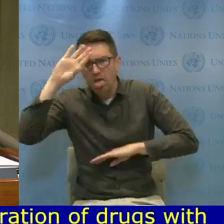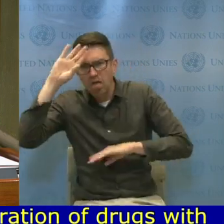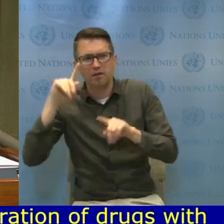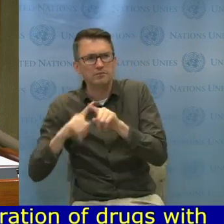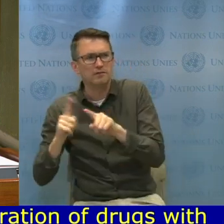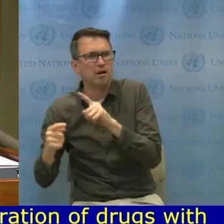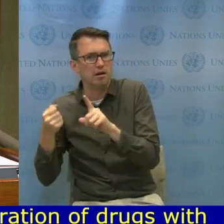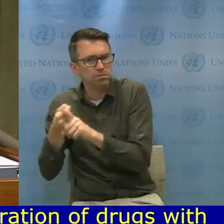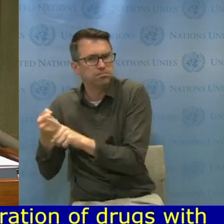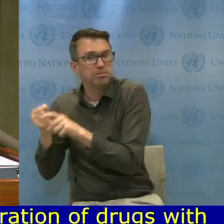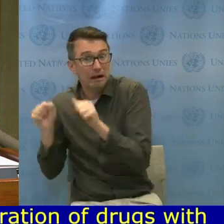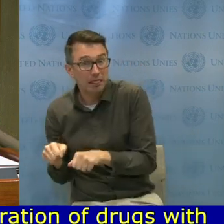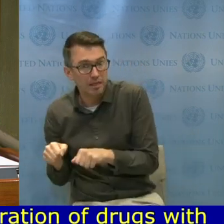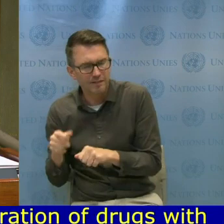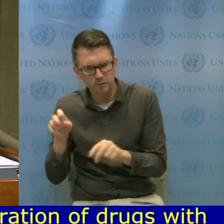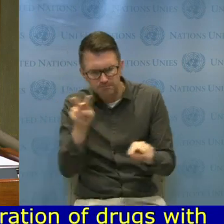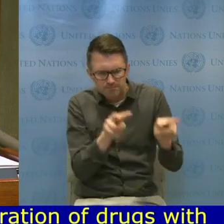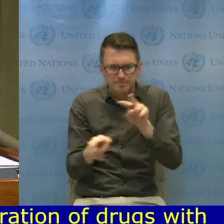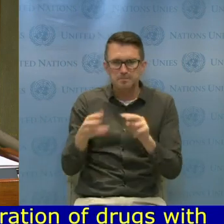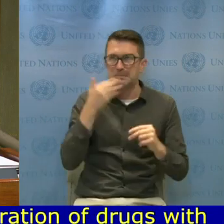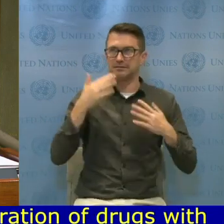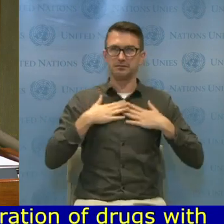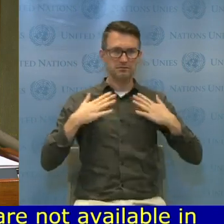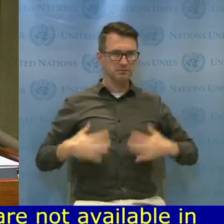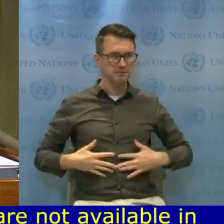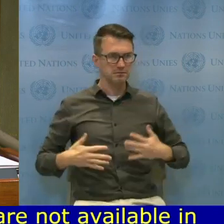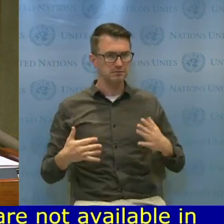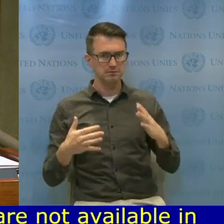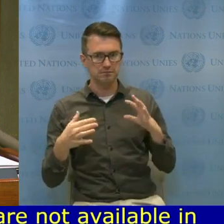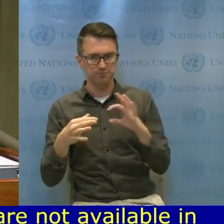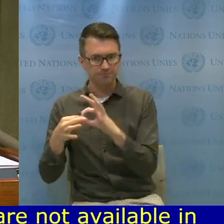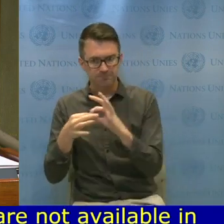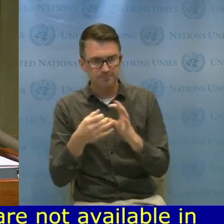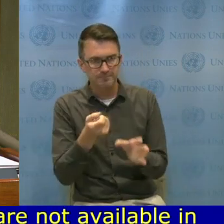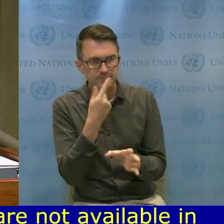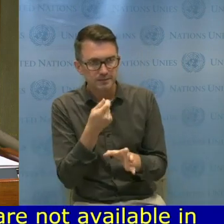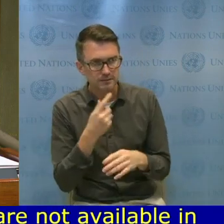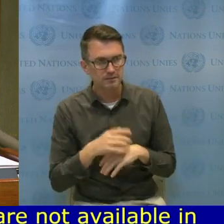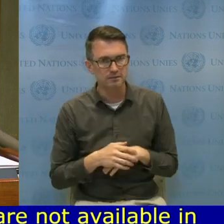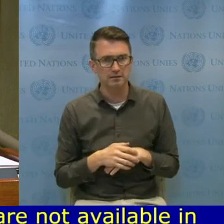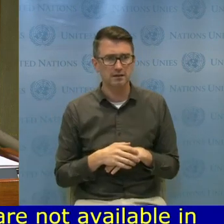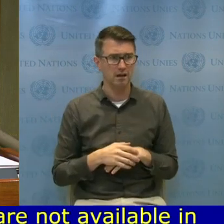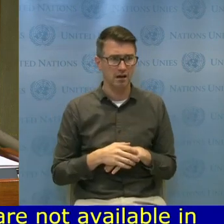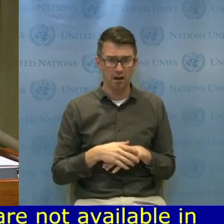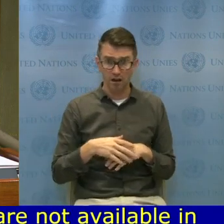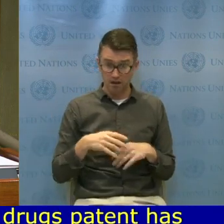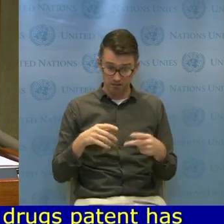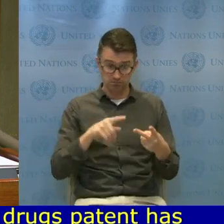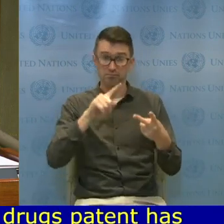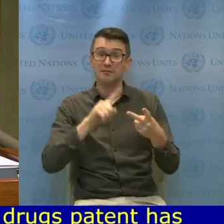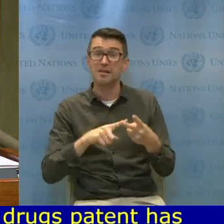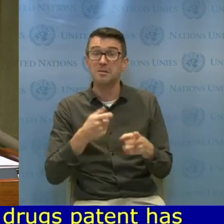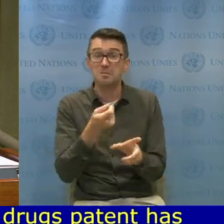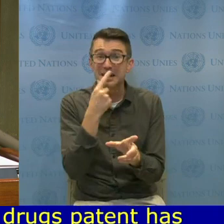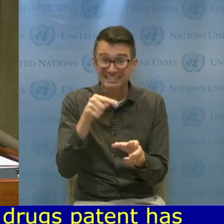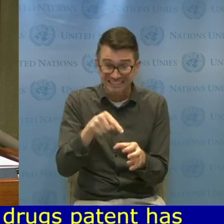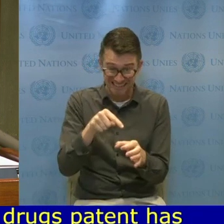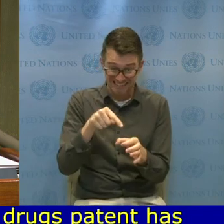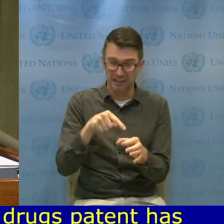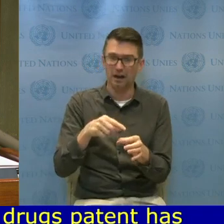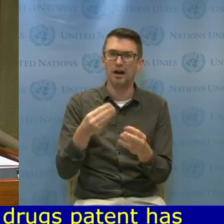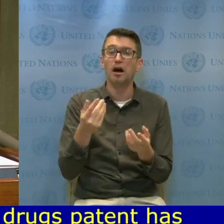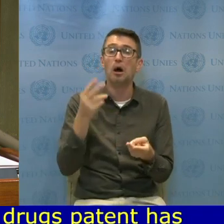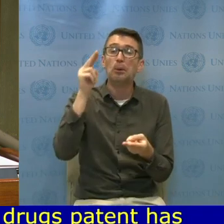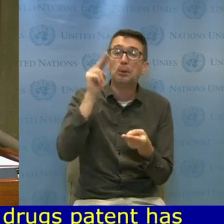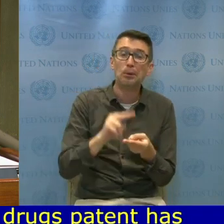caused the price to be extremely expensive, could be up to 20 times of the price of the generic version. The national health insurance